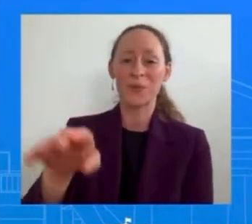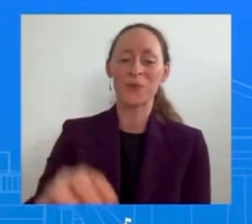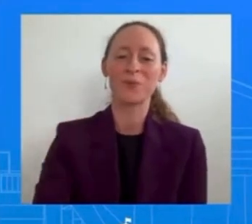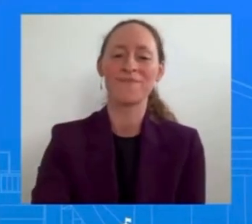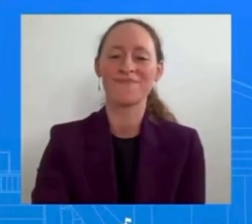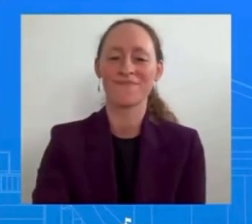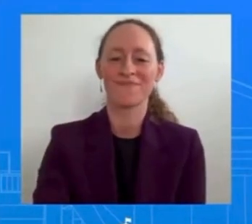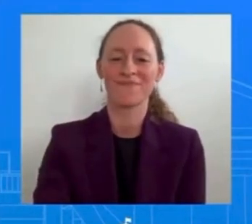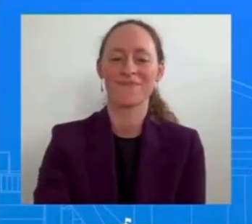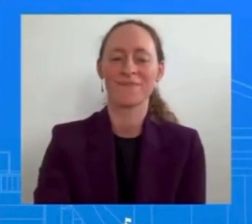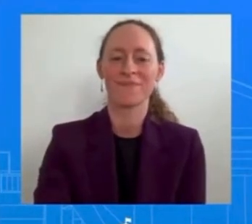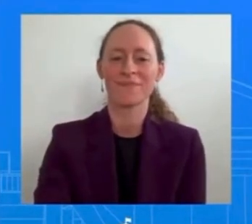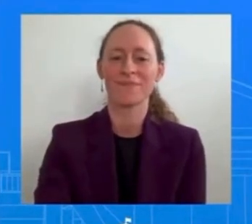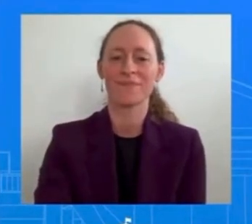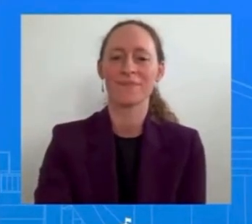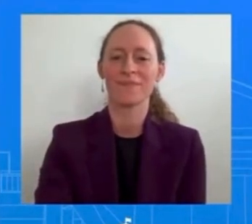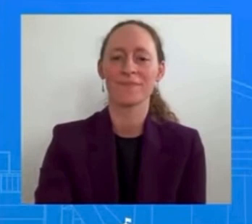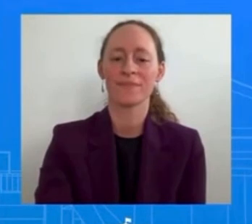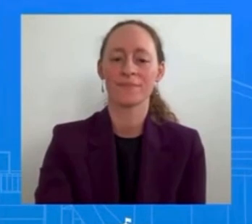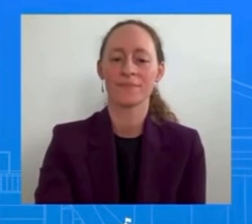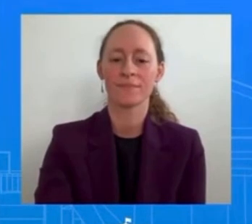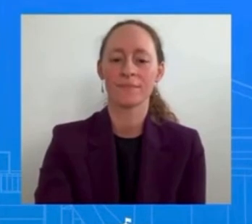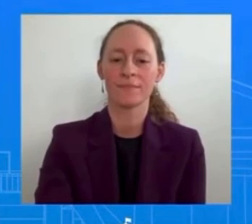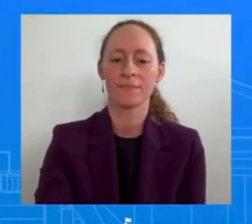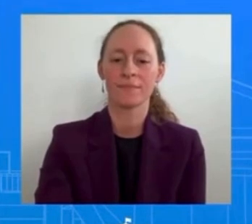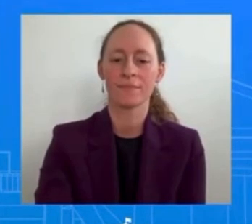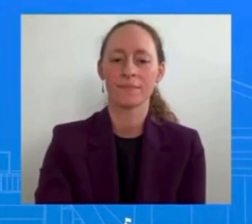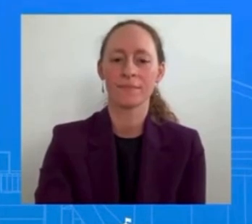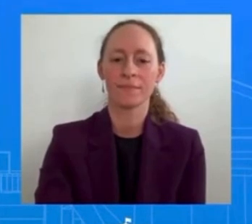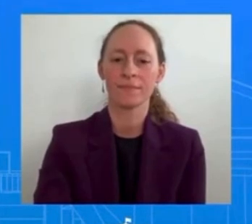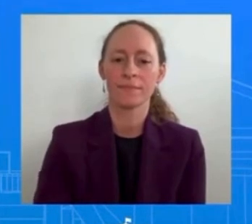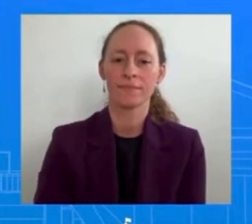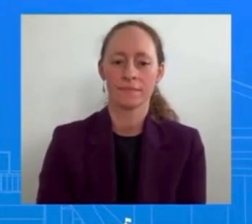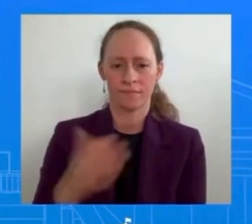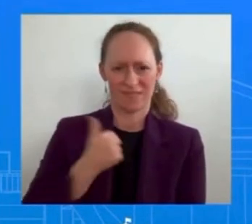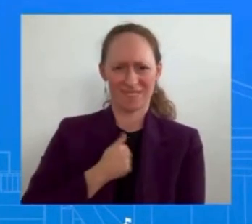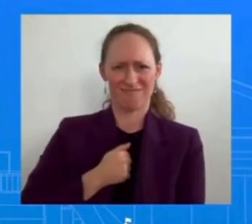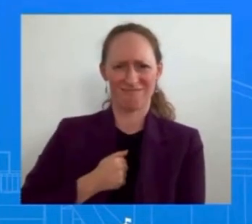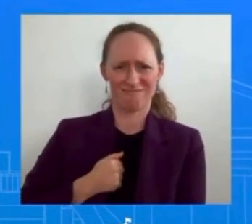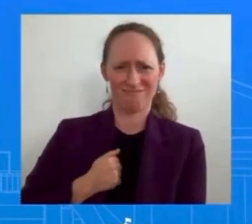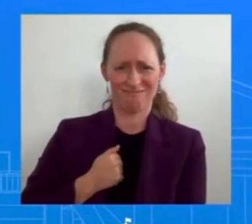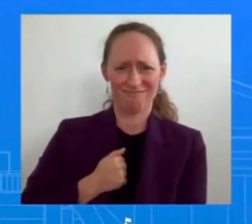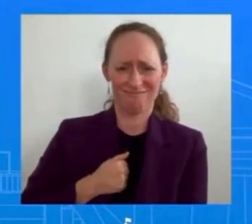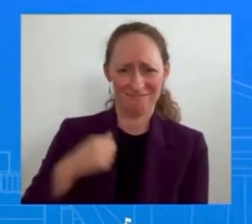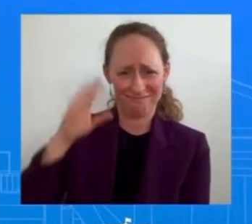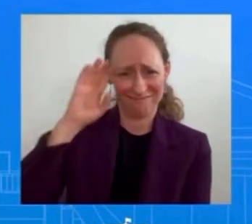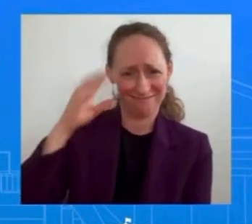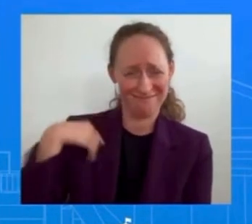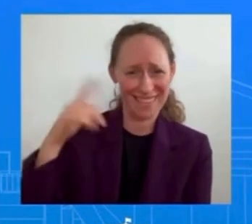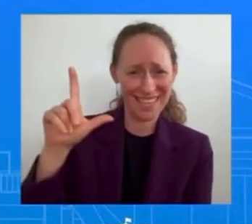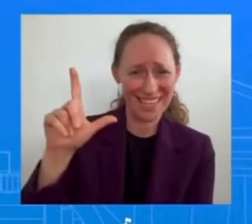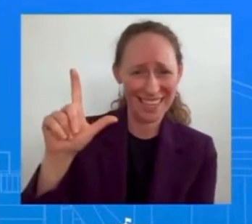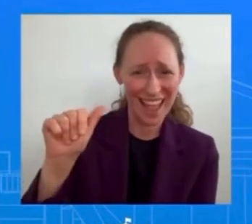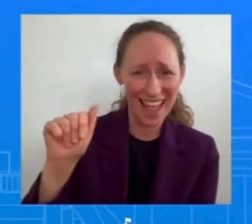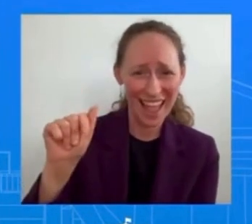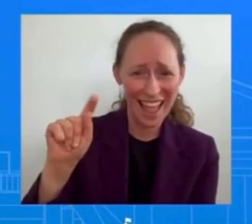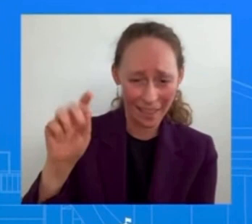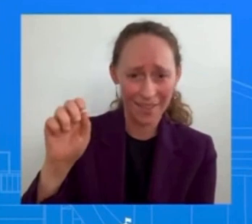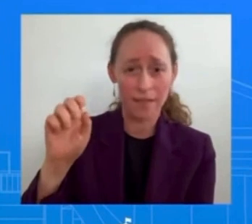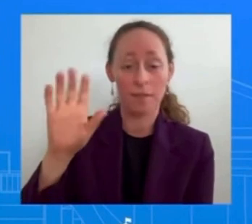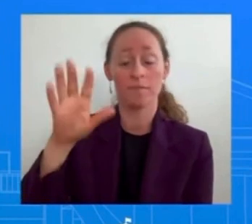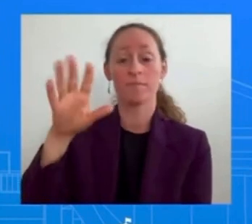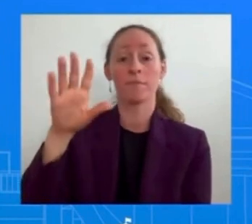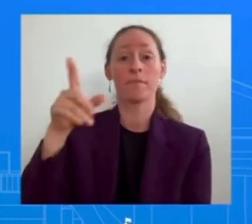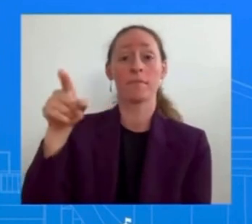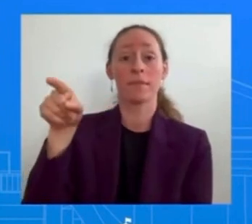Hi. Apologies for the delay. We had the administrator was actually briefing the president in the Oval Office,